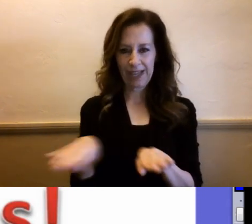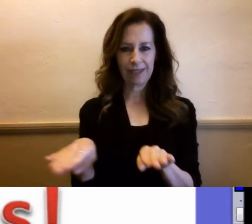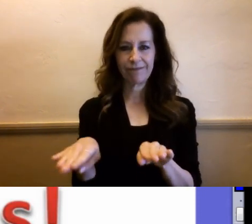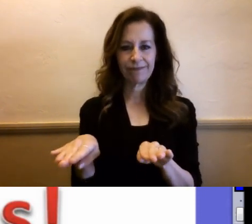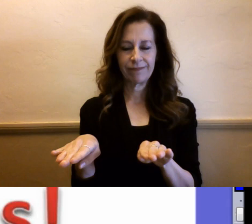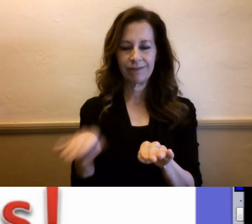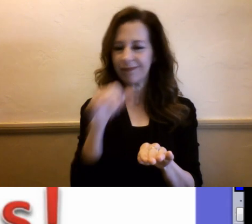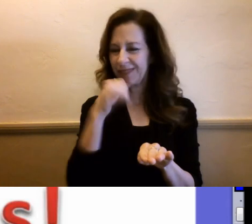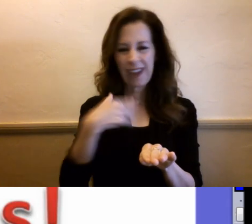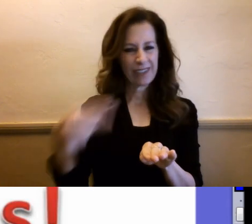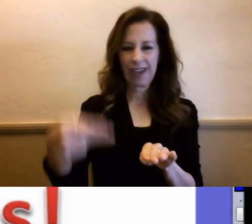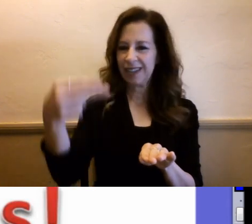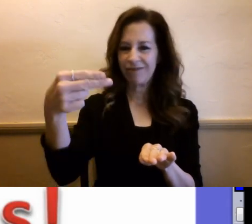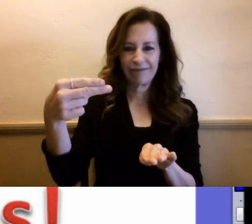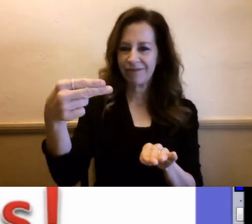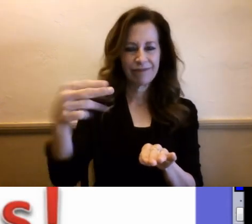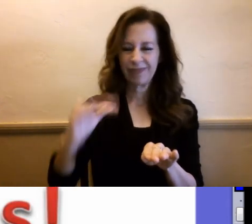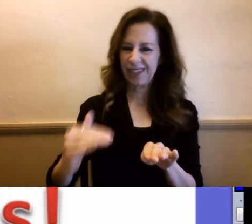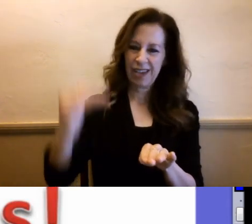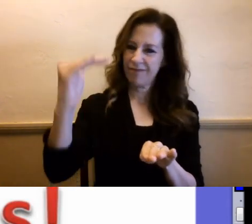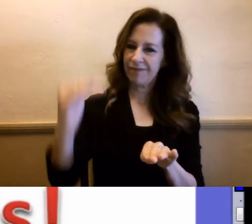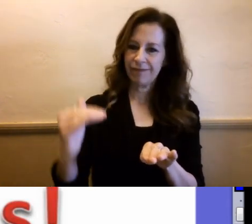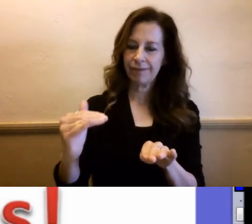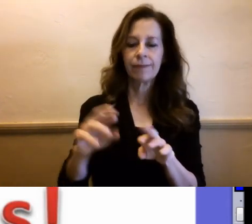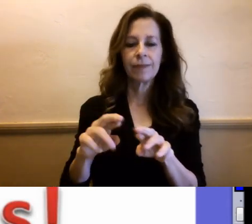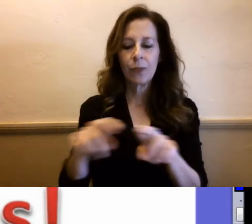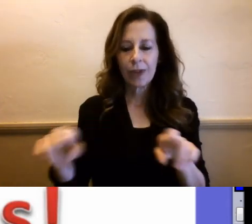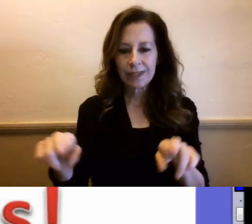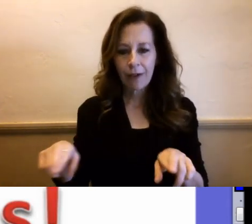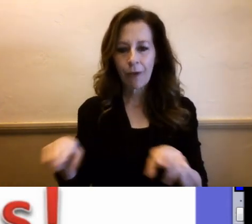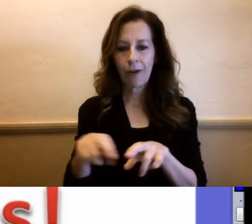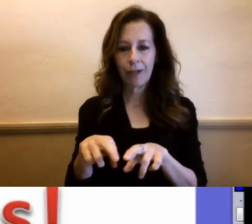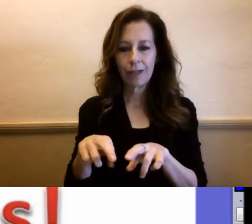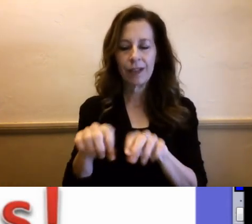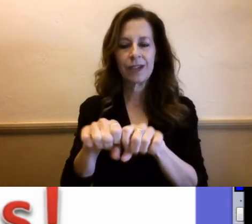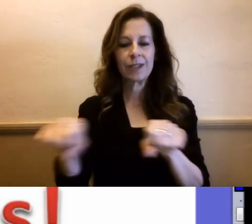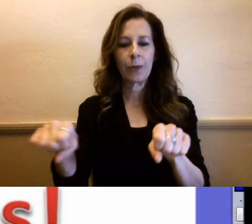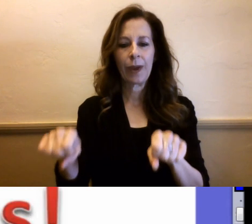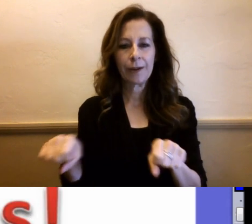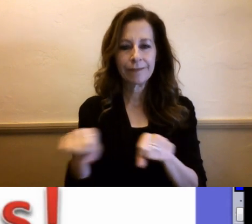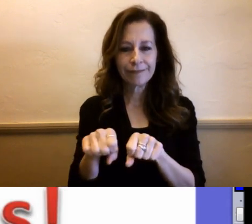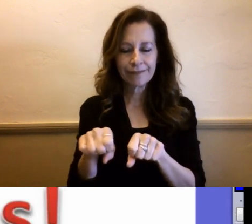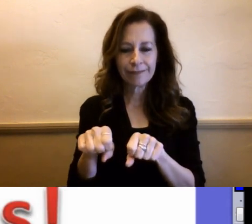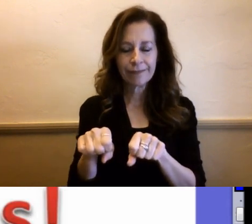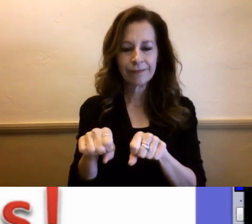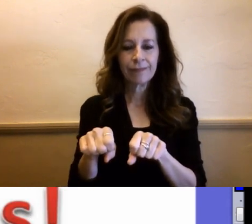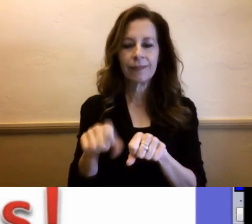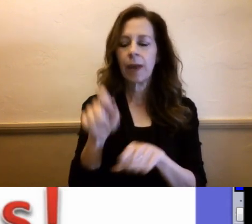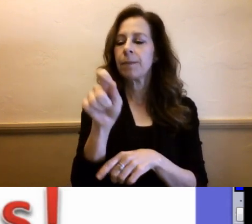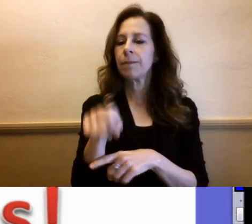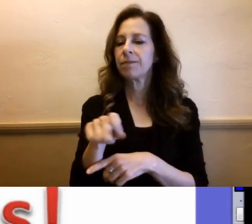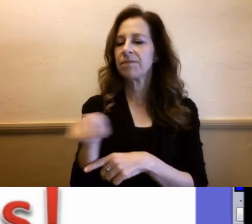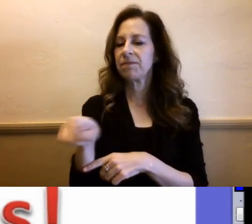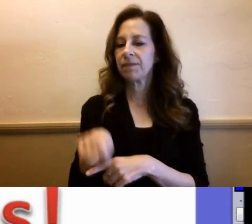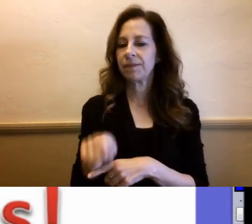flat. They don't necessarily have a height. All right. A rectangle. A square. I'm going to put these